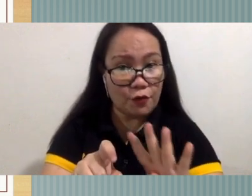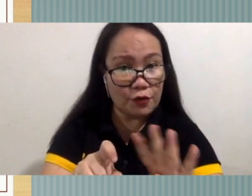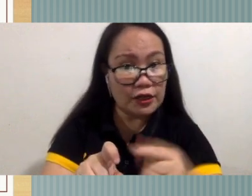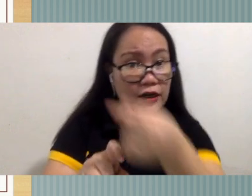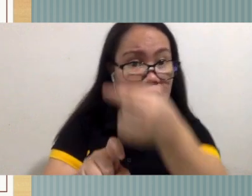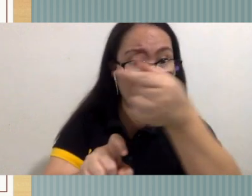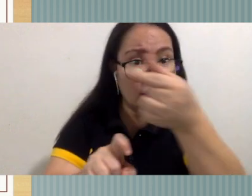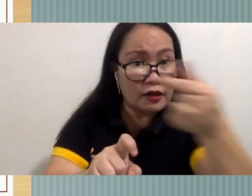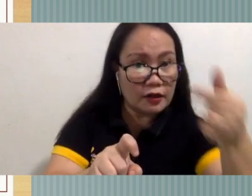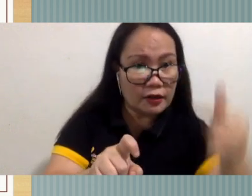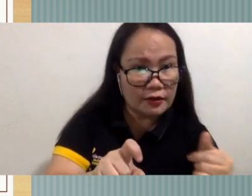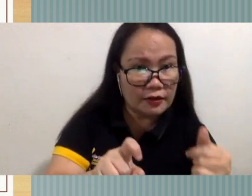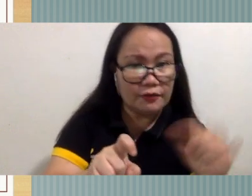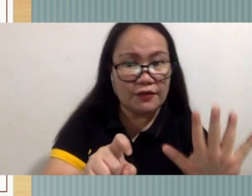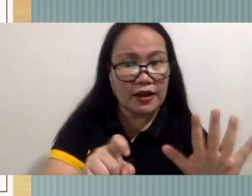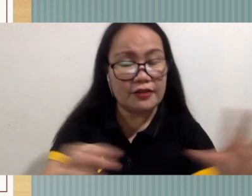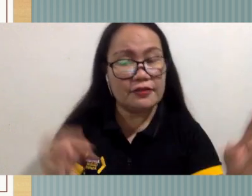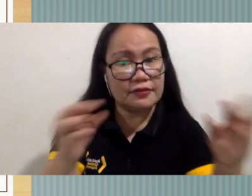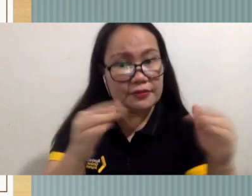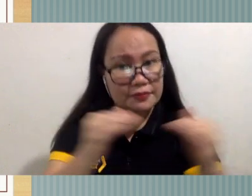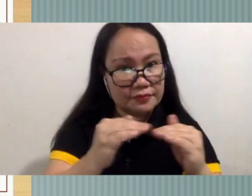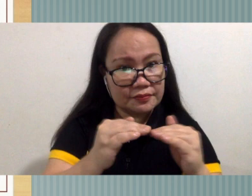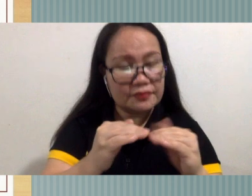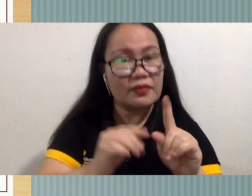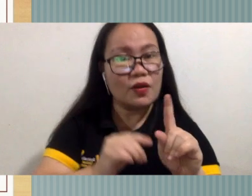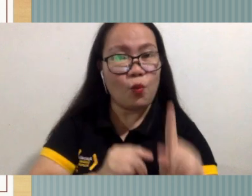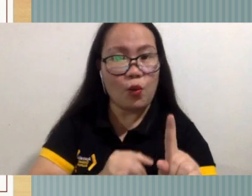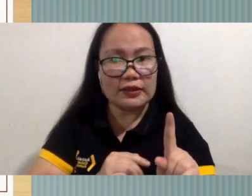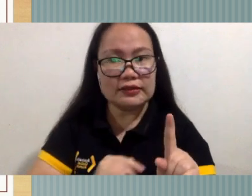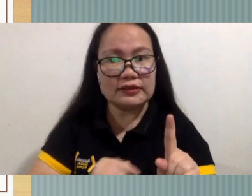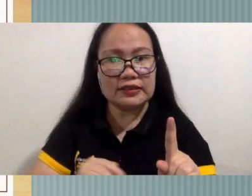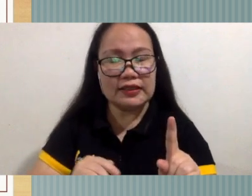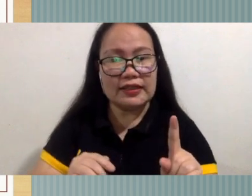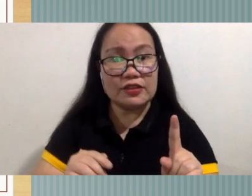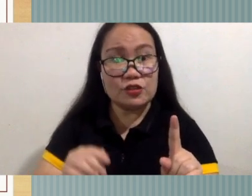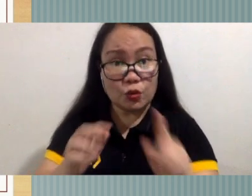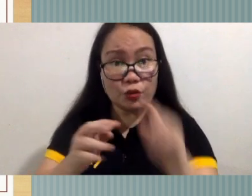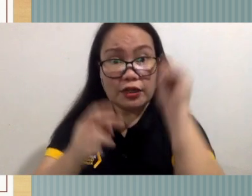equal to 1. So, the roots or solution of